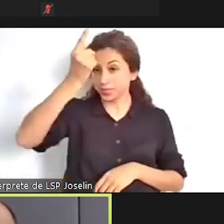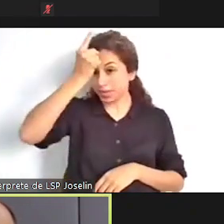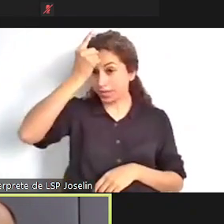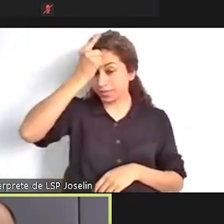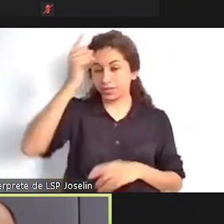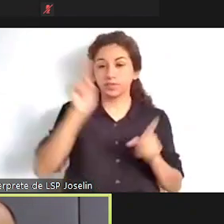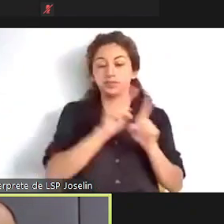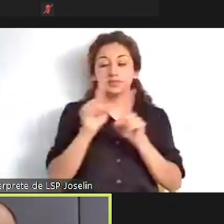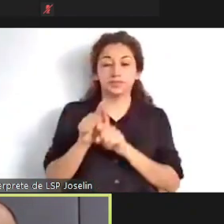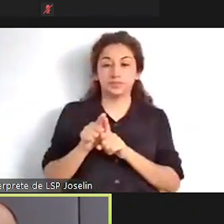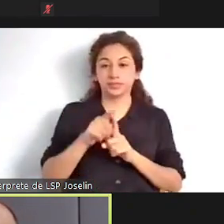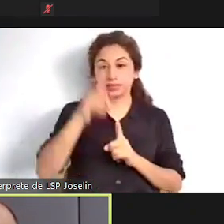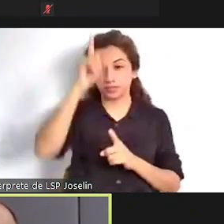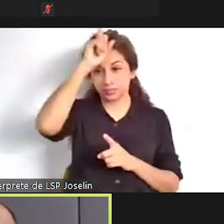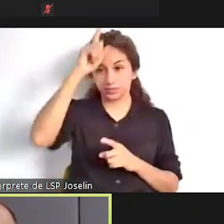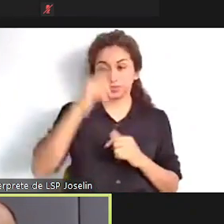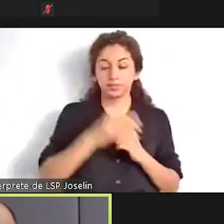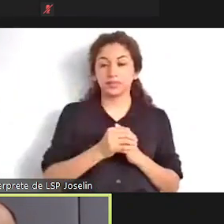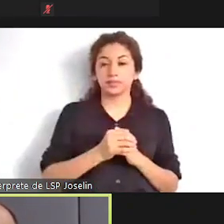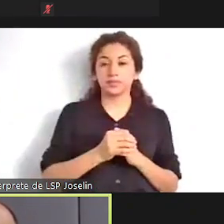and esta aria